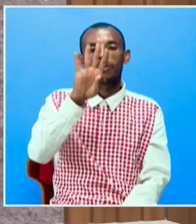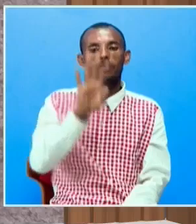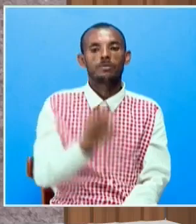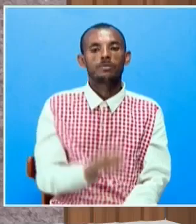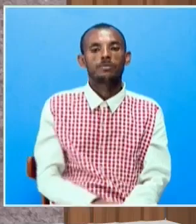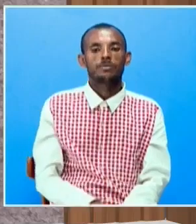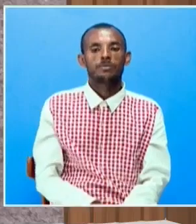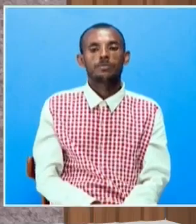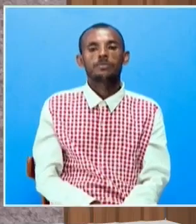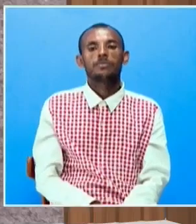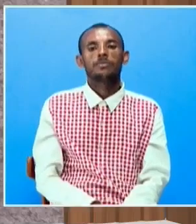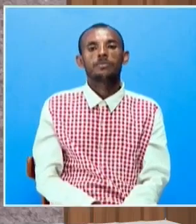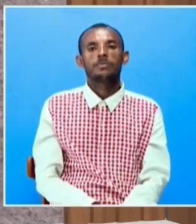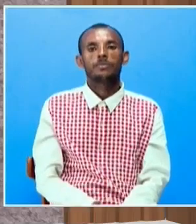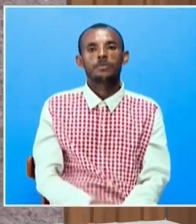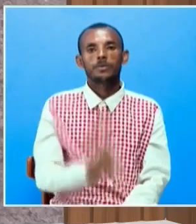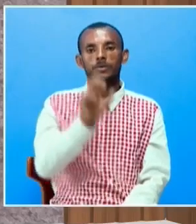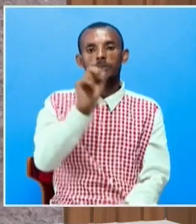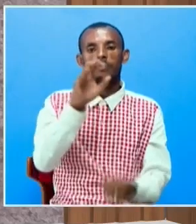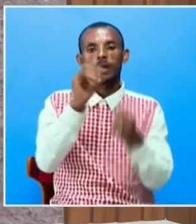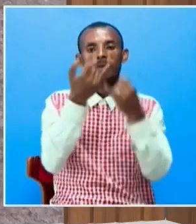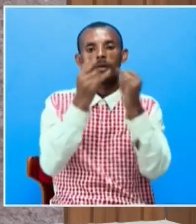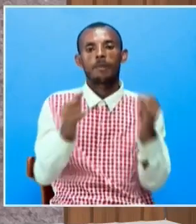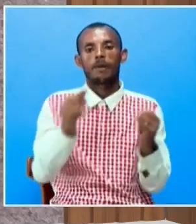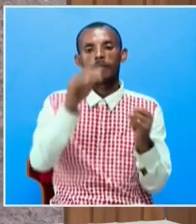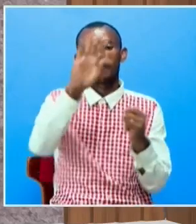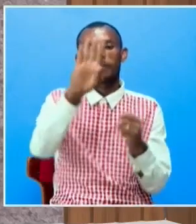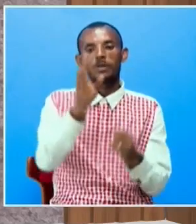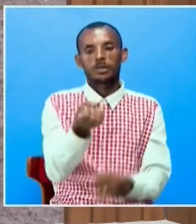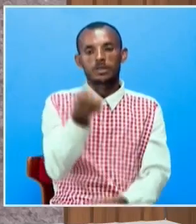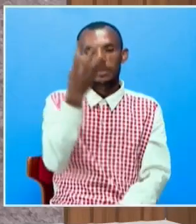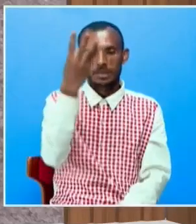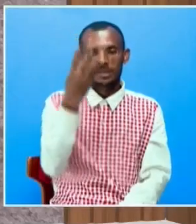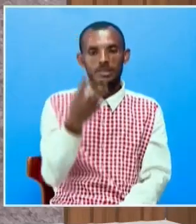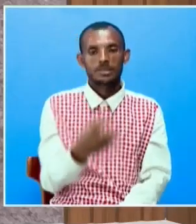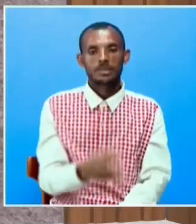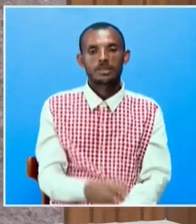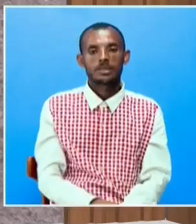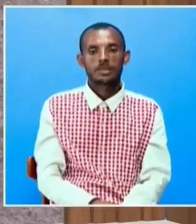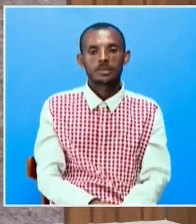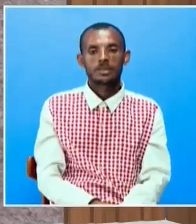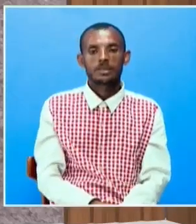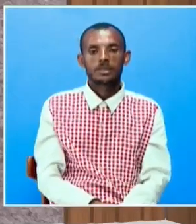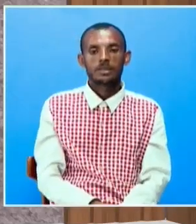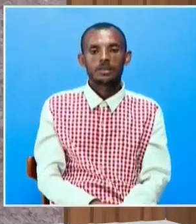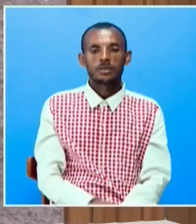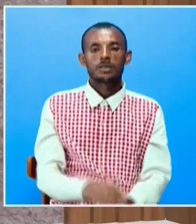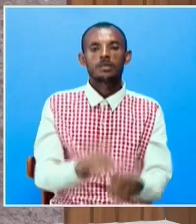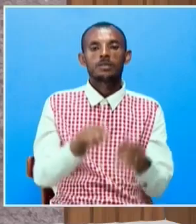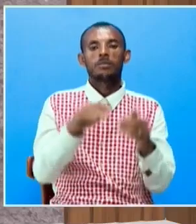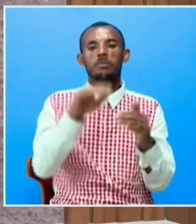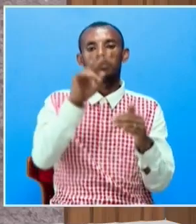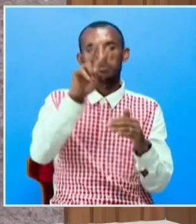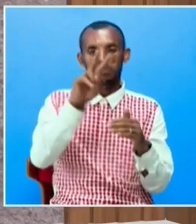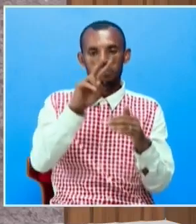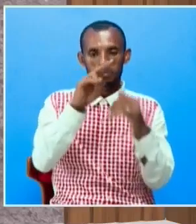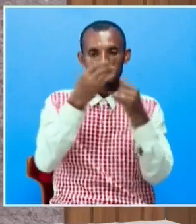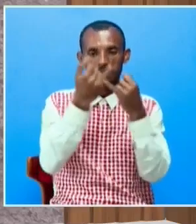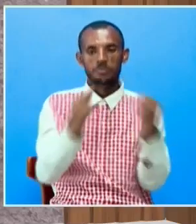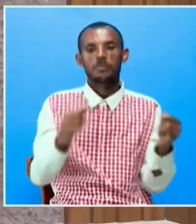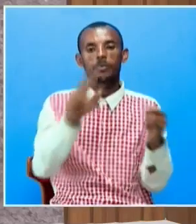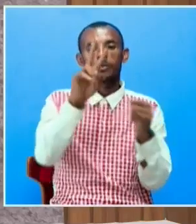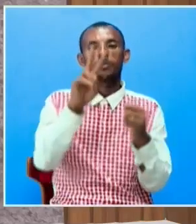to see it in detail, simply divide both by 2 first. By 2, and you